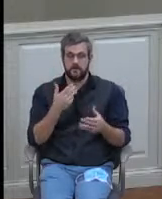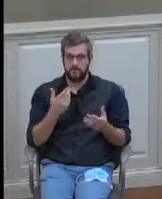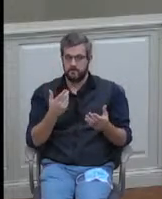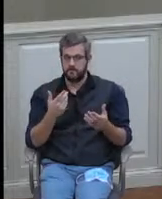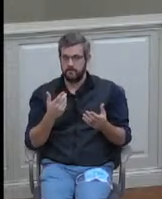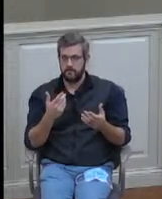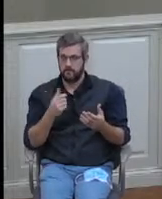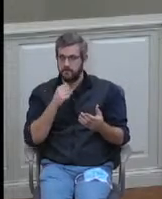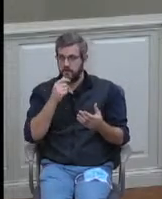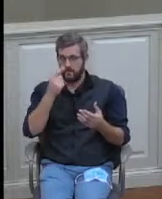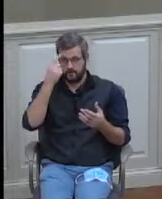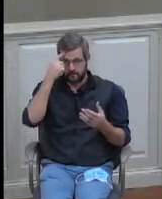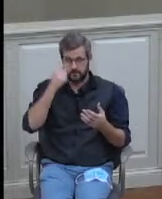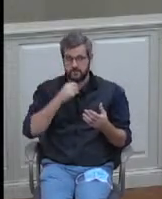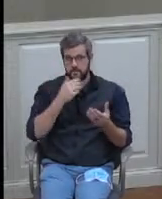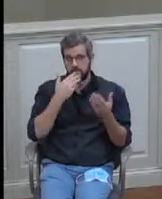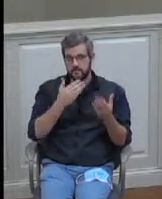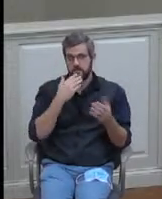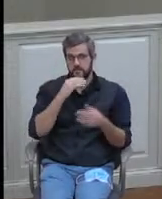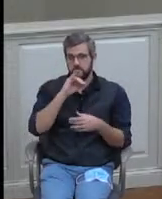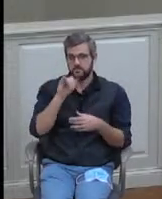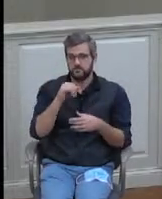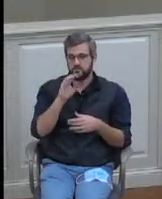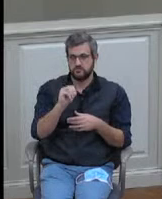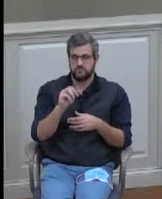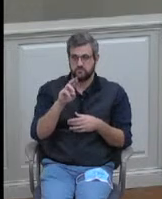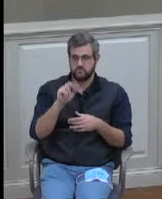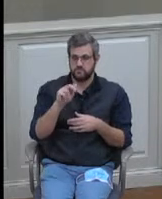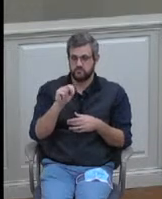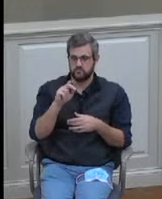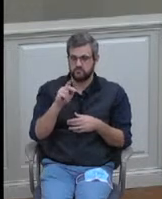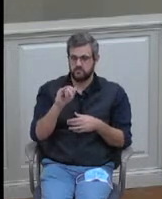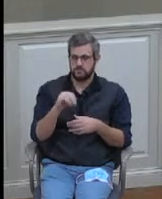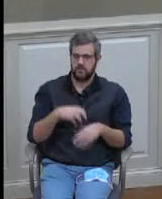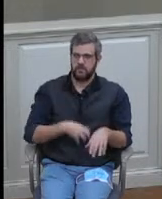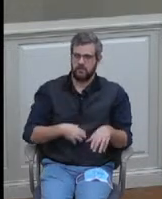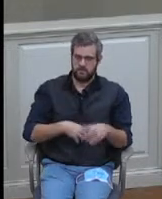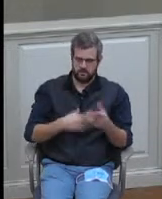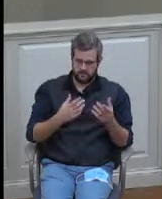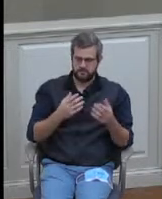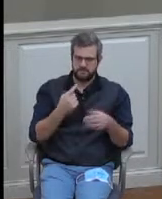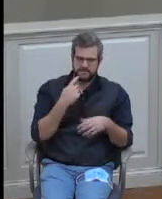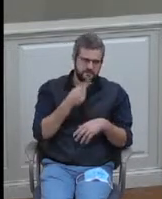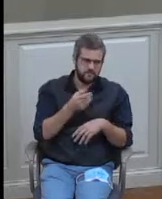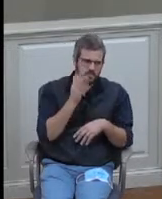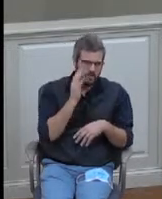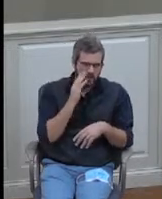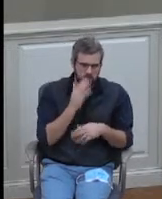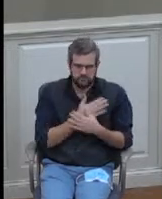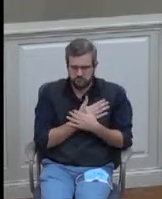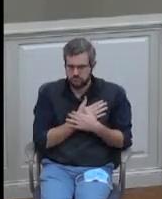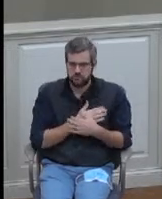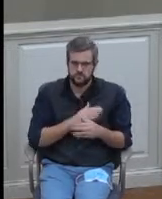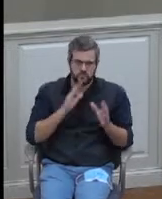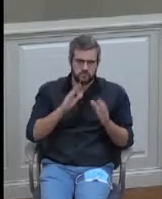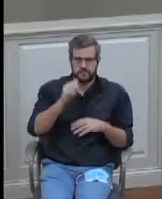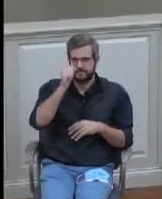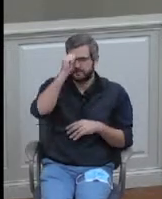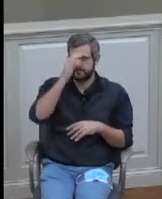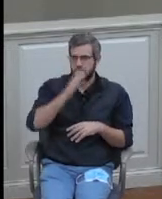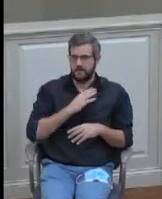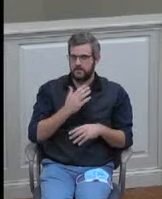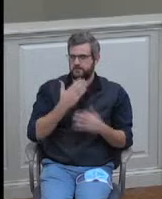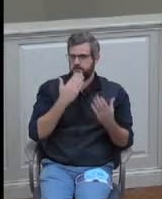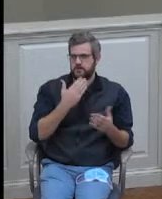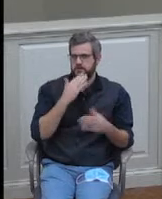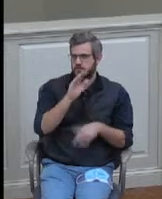Yes, yeah. Jim Rankin for all his years of service. Yes. We'll miss him. He's a great guy, and Yeah. appreciate all he did